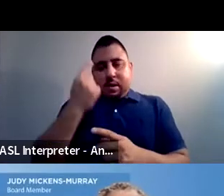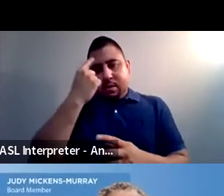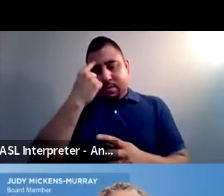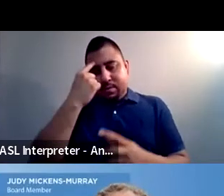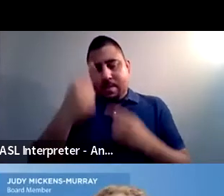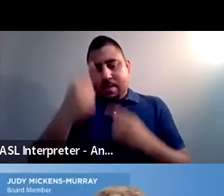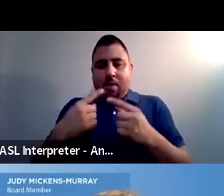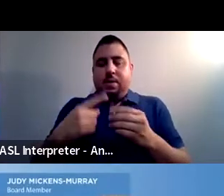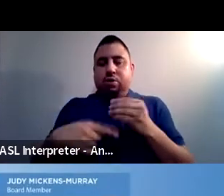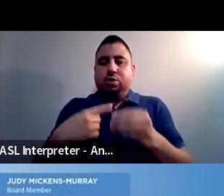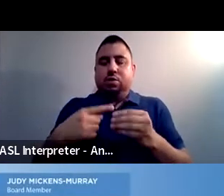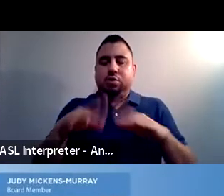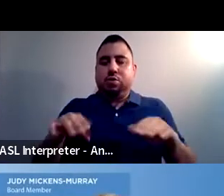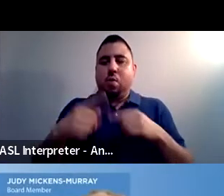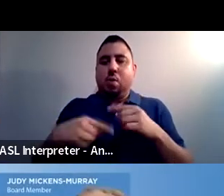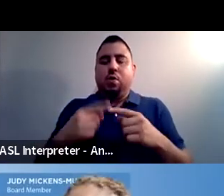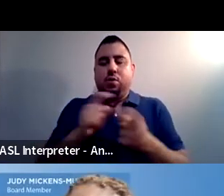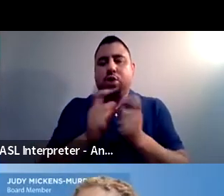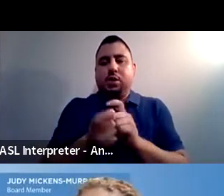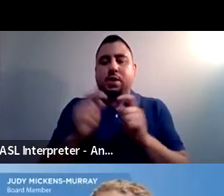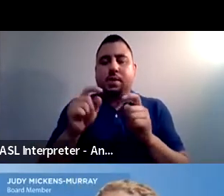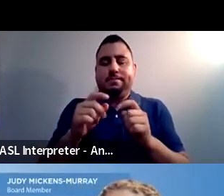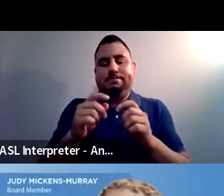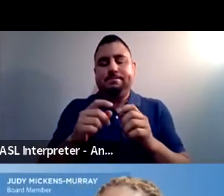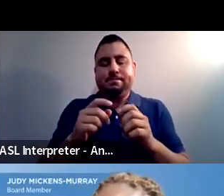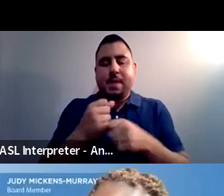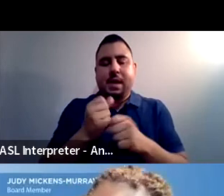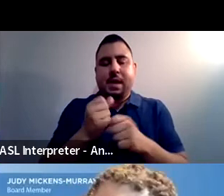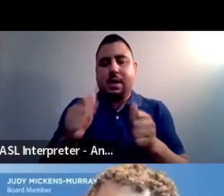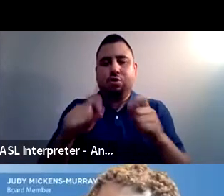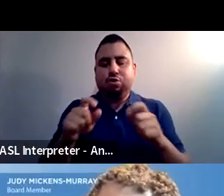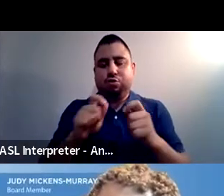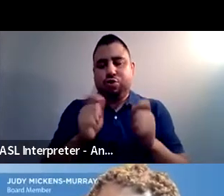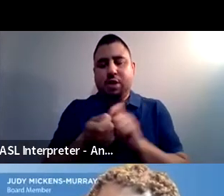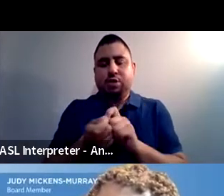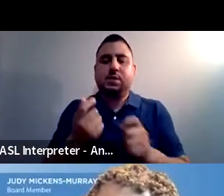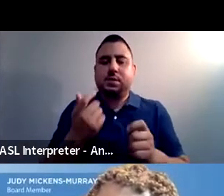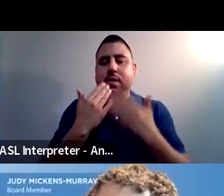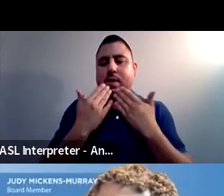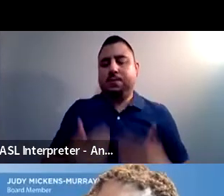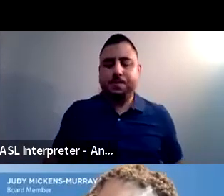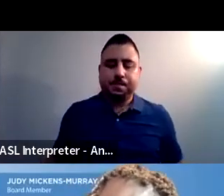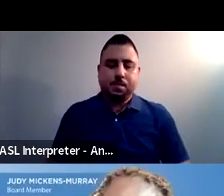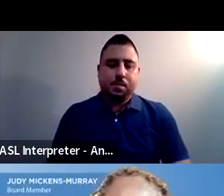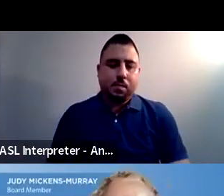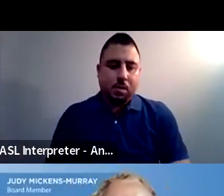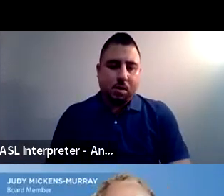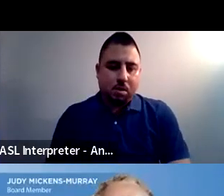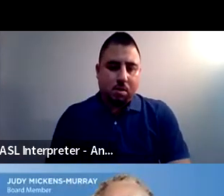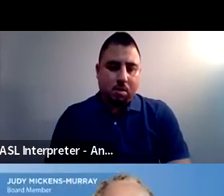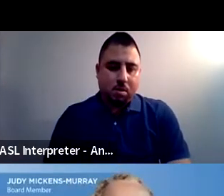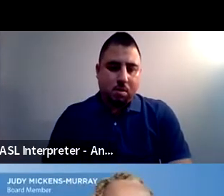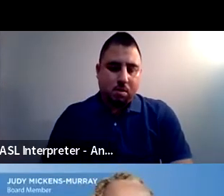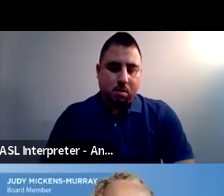when thinking about these changes. Thank you. Gracias. You have two more. You have